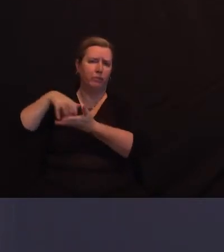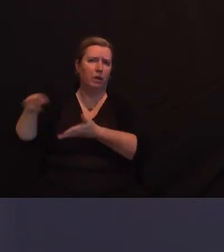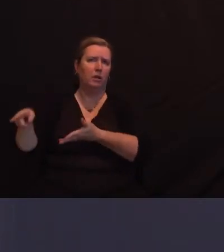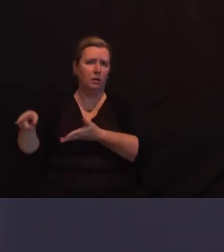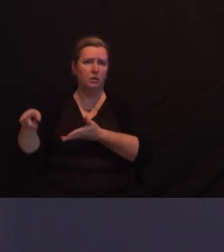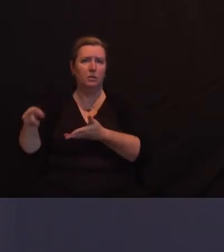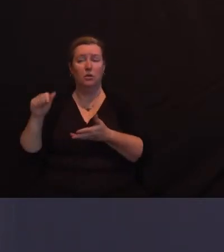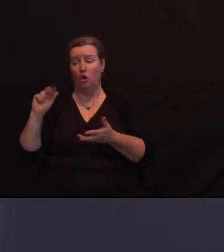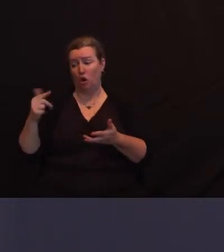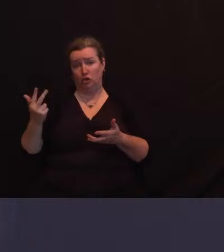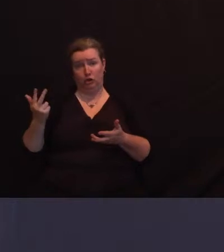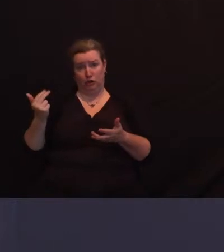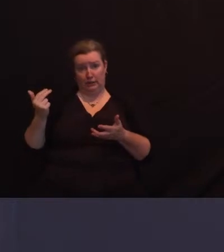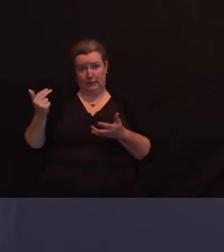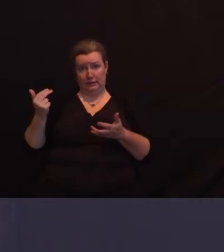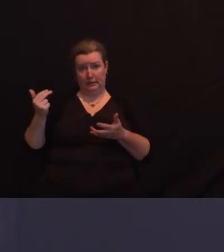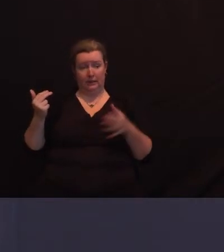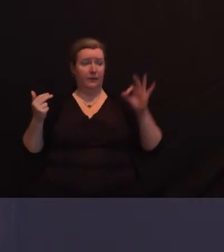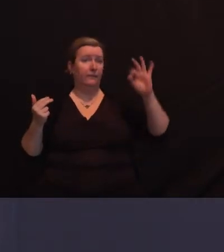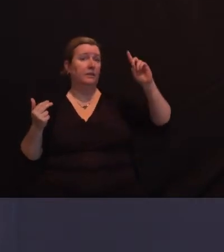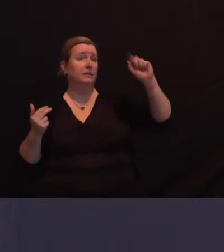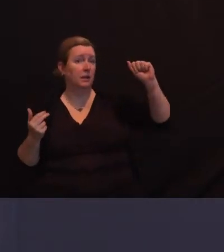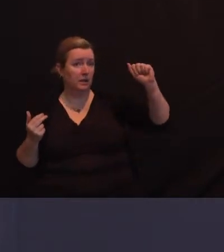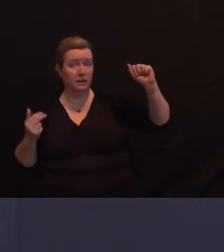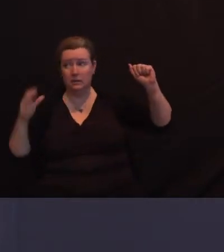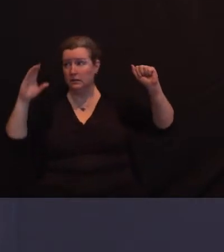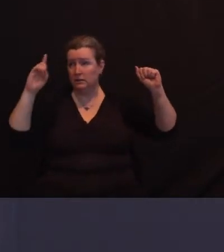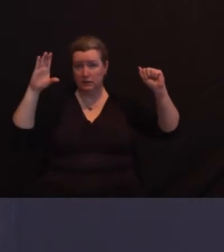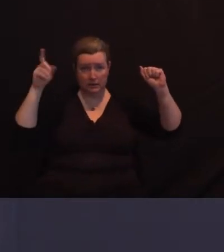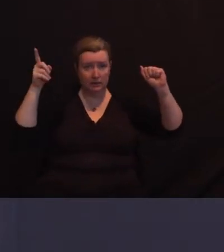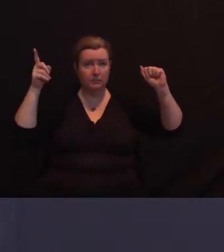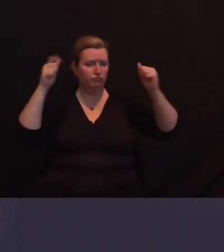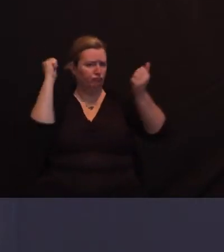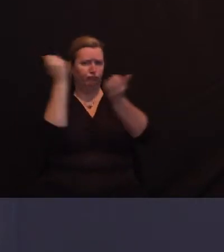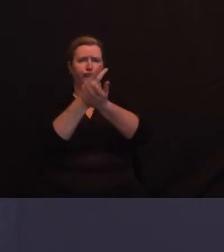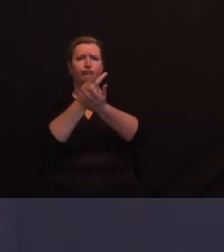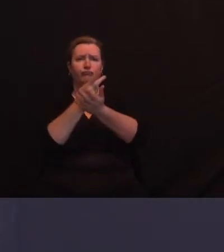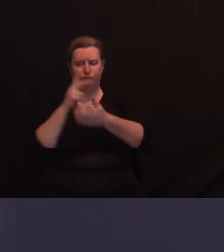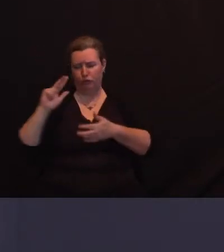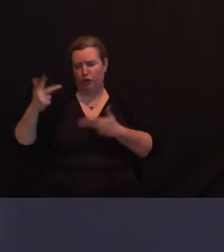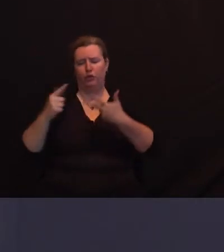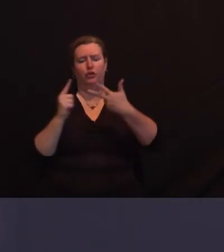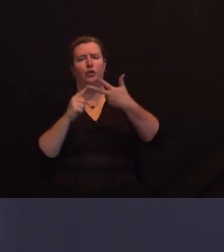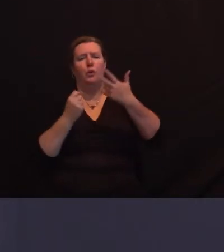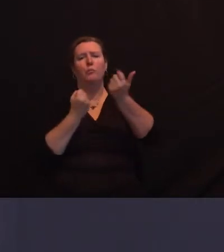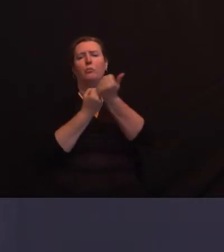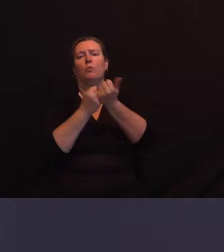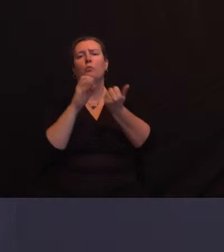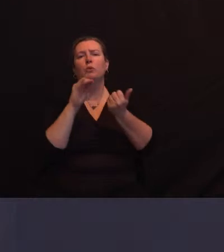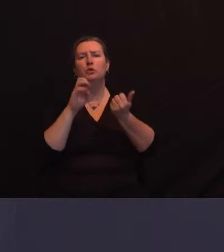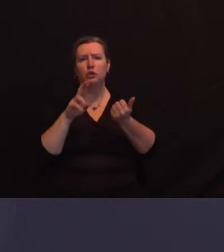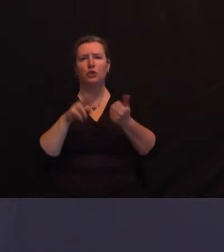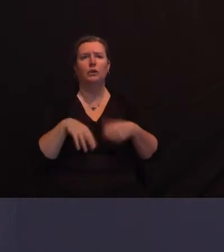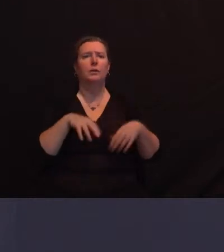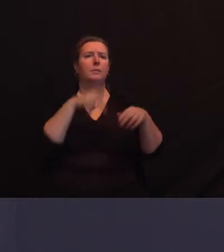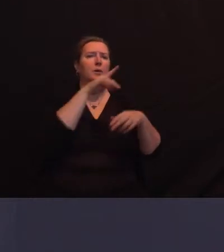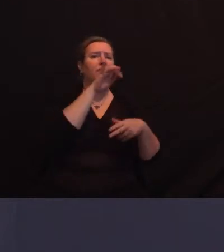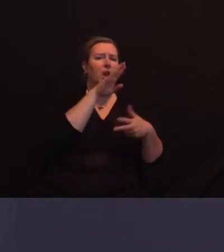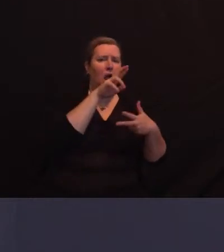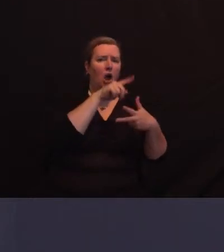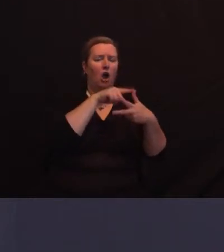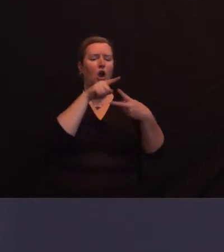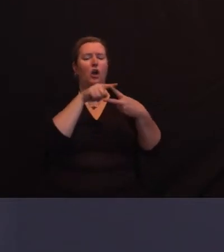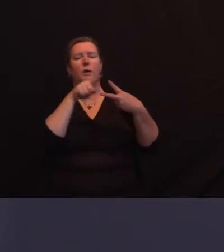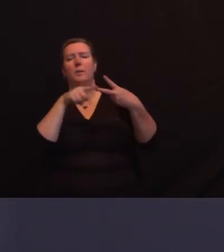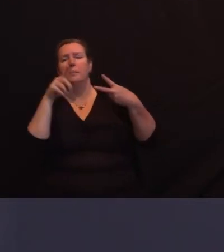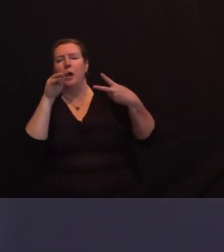FDA and the CDC authorized a 3rd dose of either Pfizer or Moderna COVID-19 vaccines for